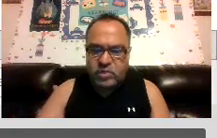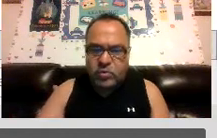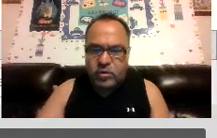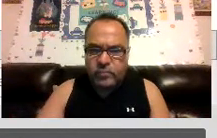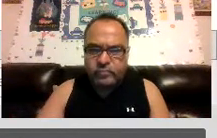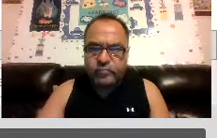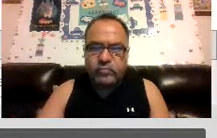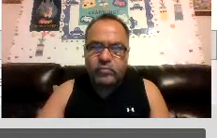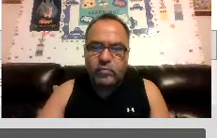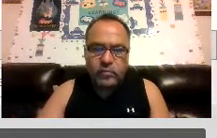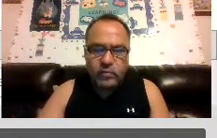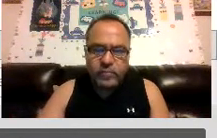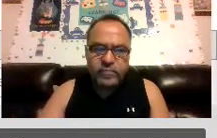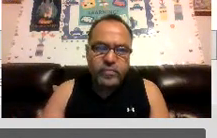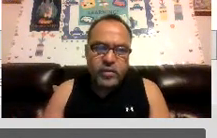of them said a word.